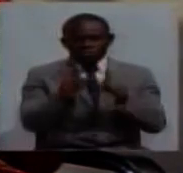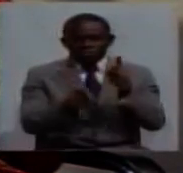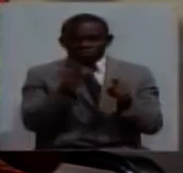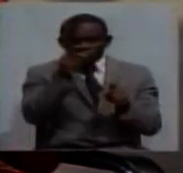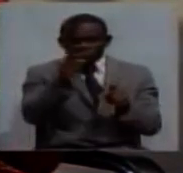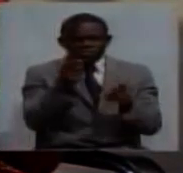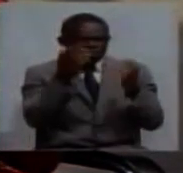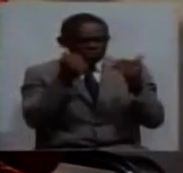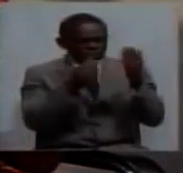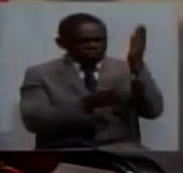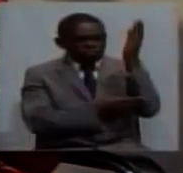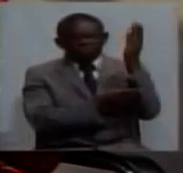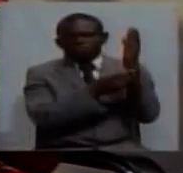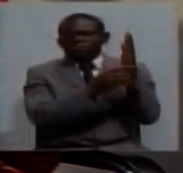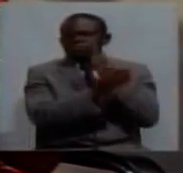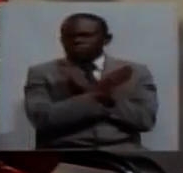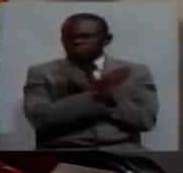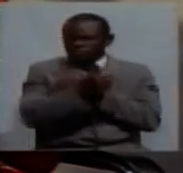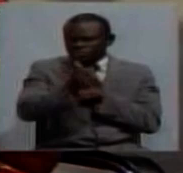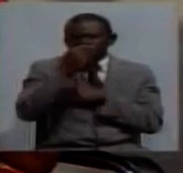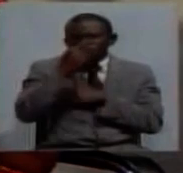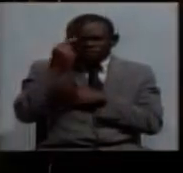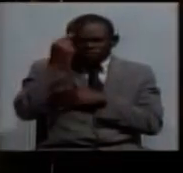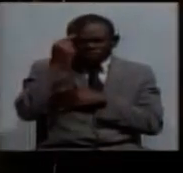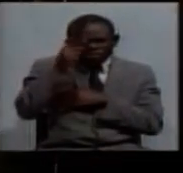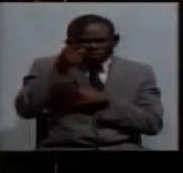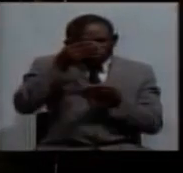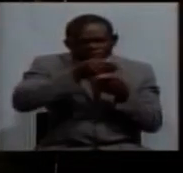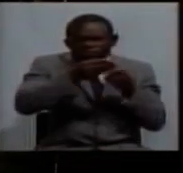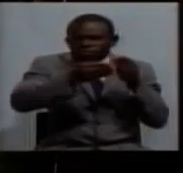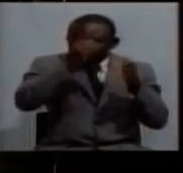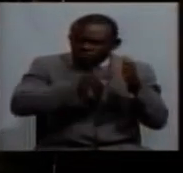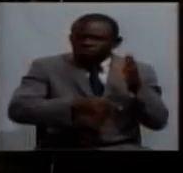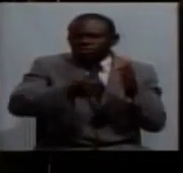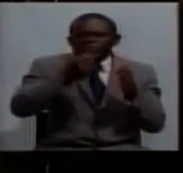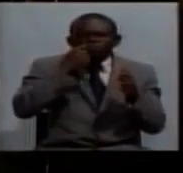what is my contribution? Mm-hmm. Mm-hmm. Clearly, it's the